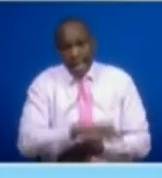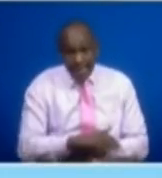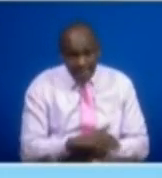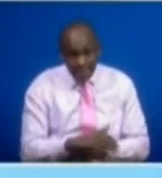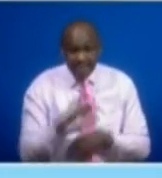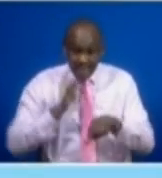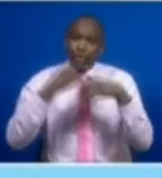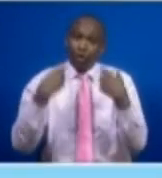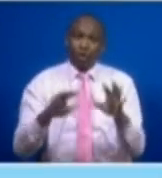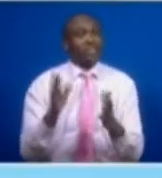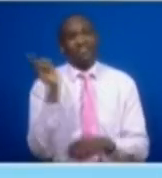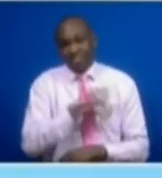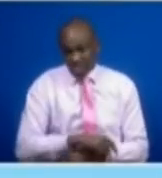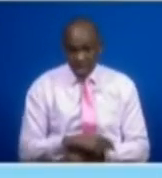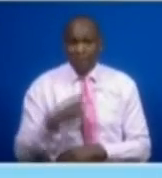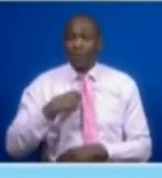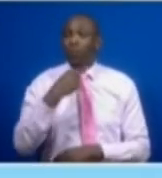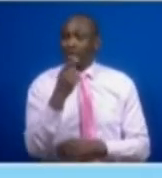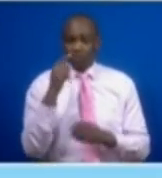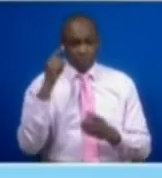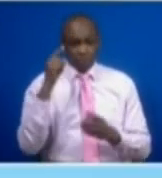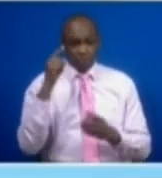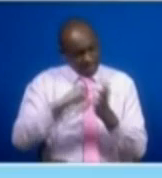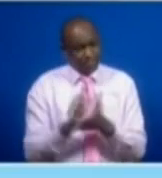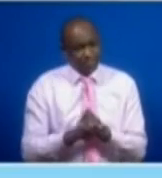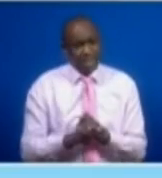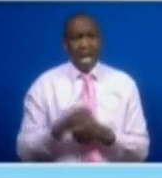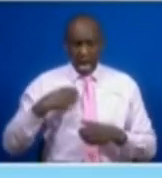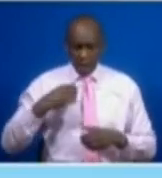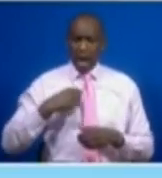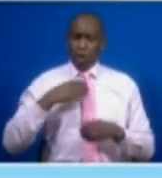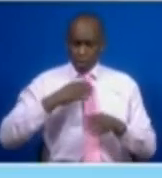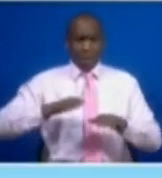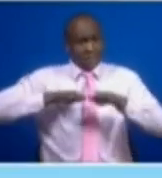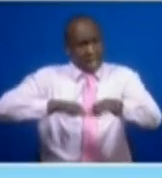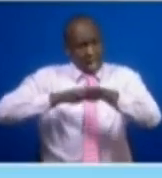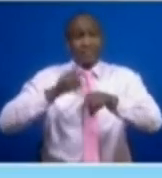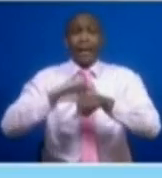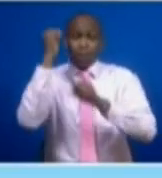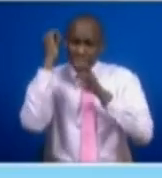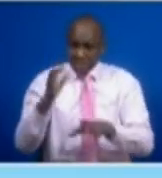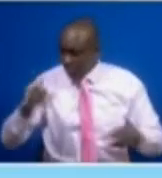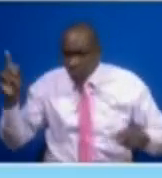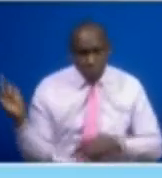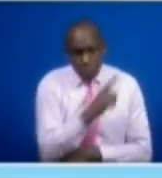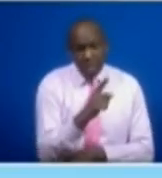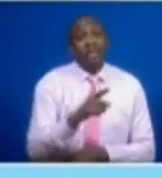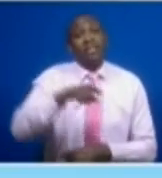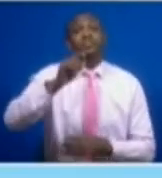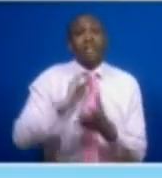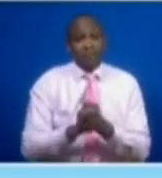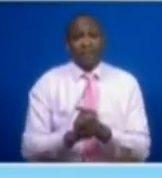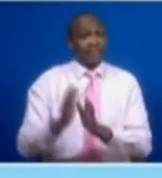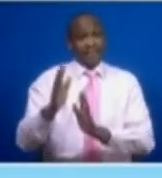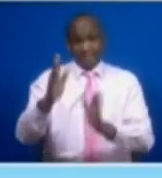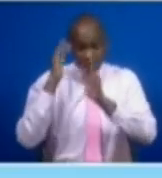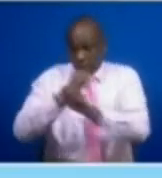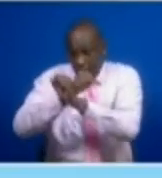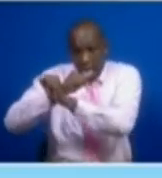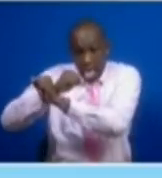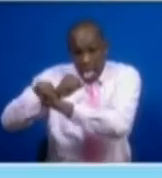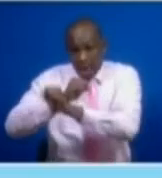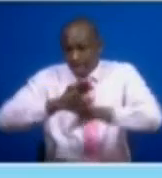impossible. And so I'd like to reflect how even in our own traffic, when our politicians pass, they have the security going with them.